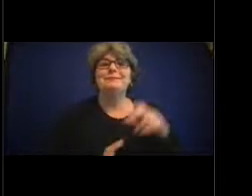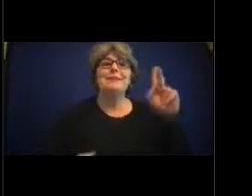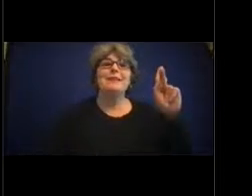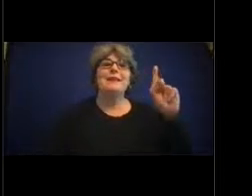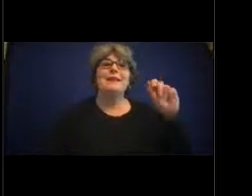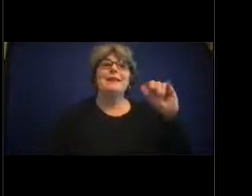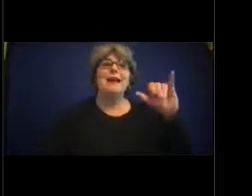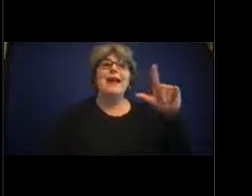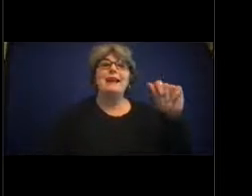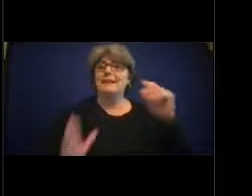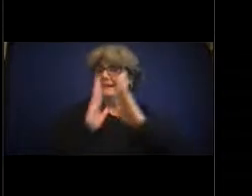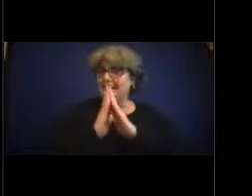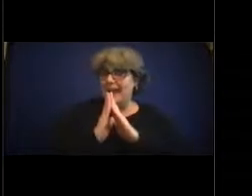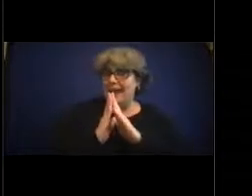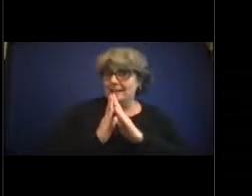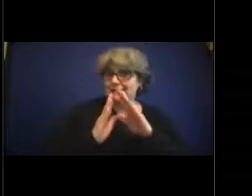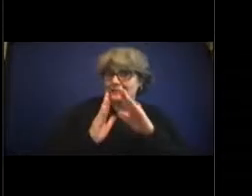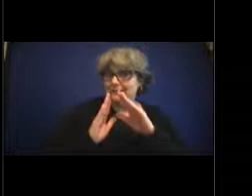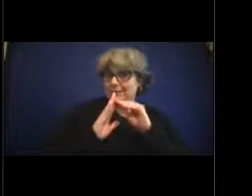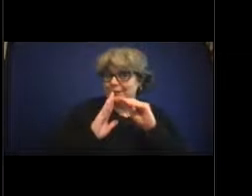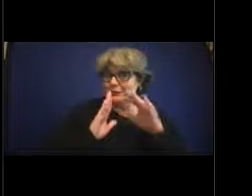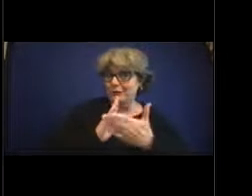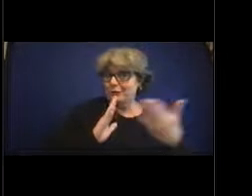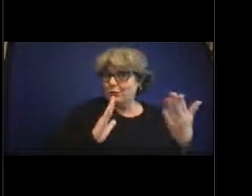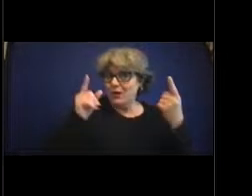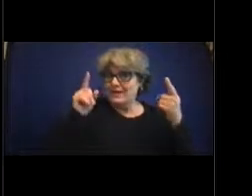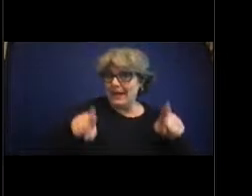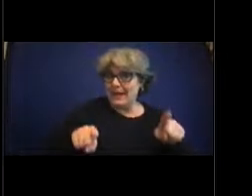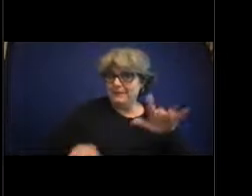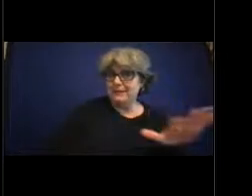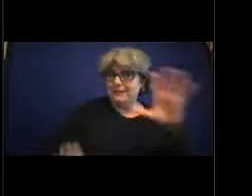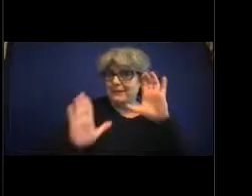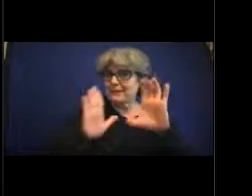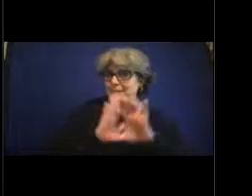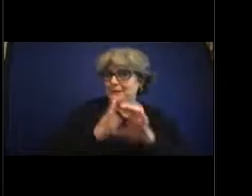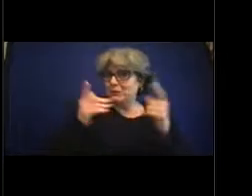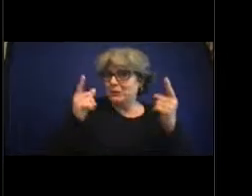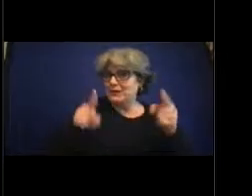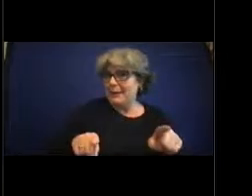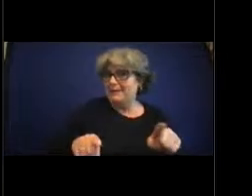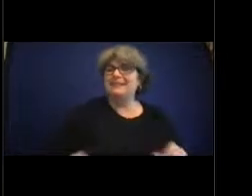So what do you all see that could be going on in this photo?